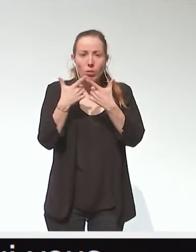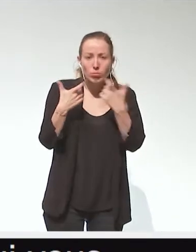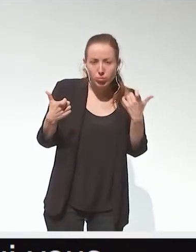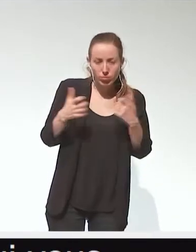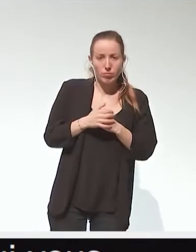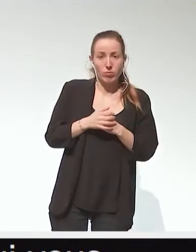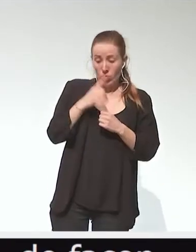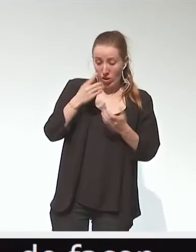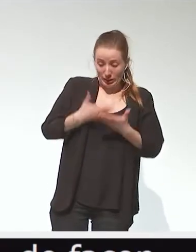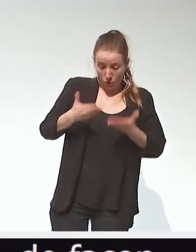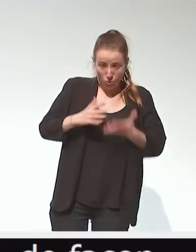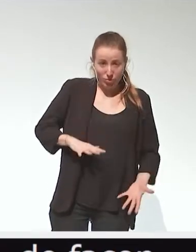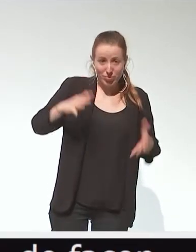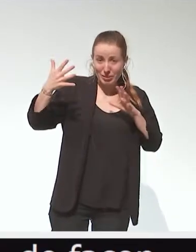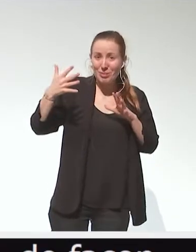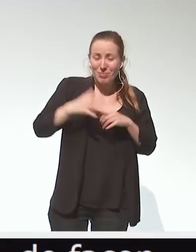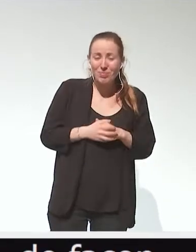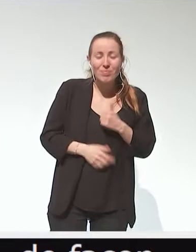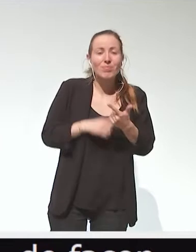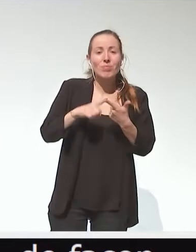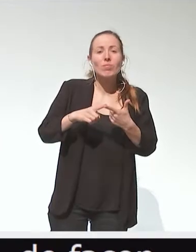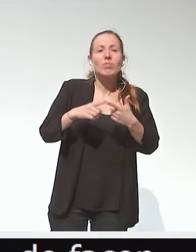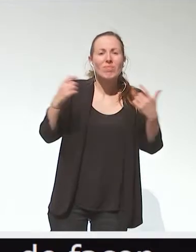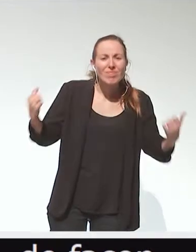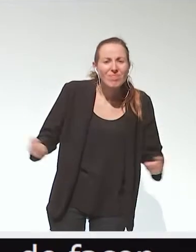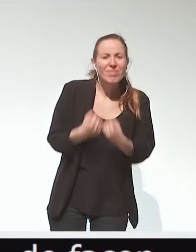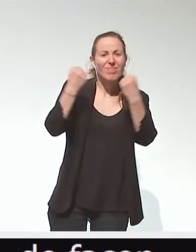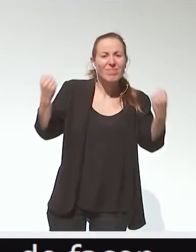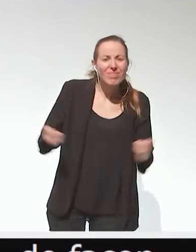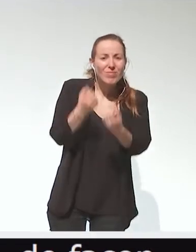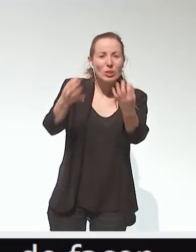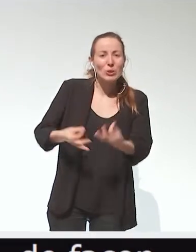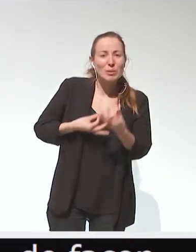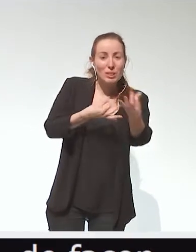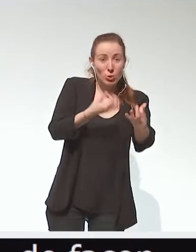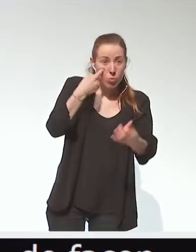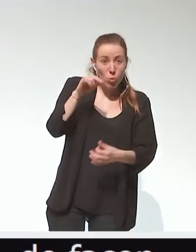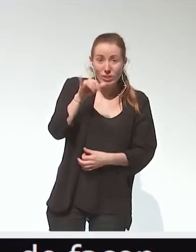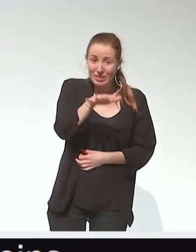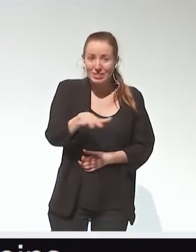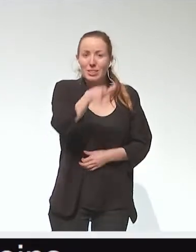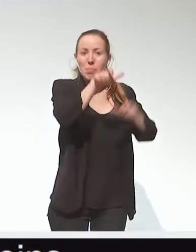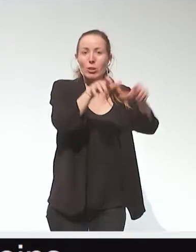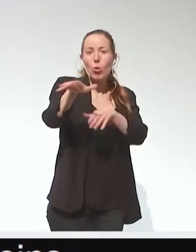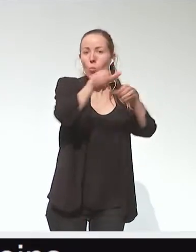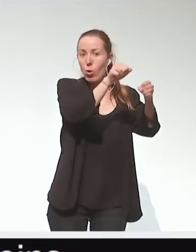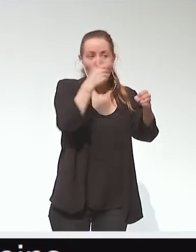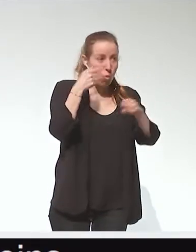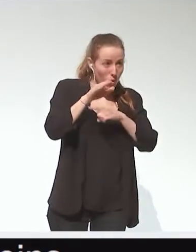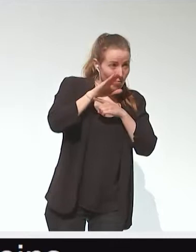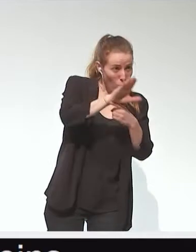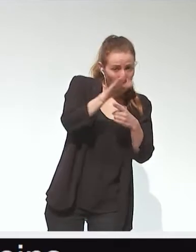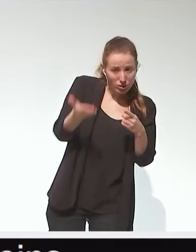awareness campaign, and that employers awareness campaign was to show employers how they could engage in having